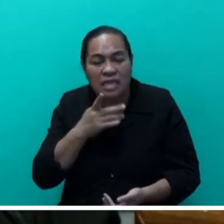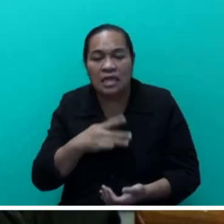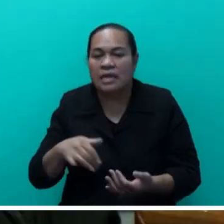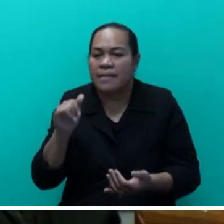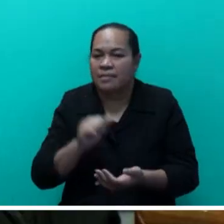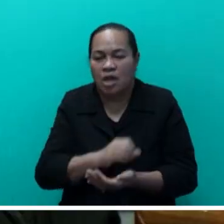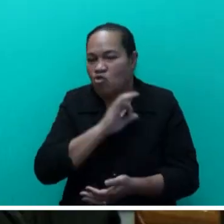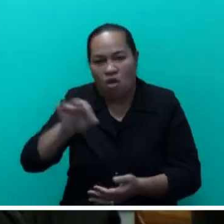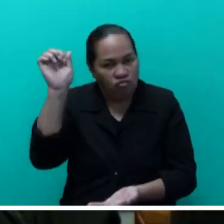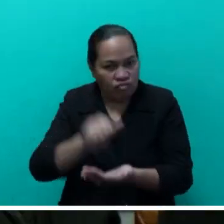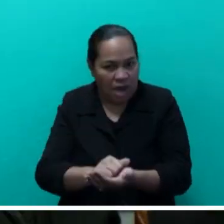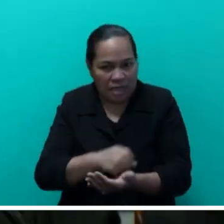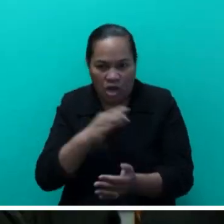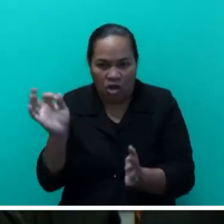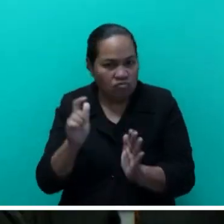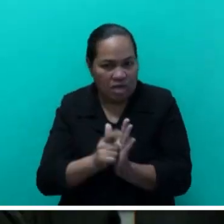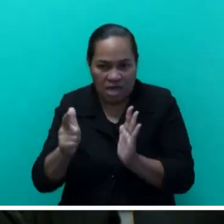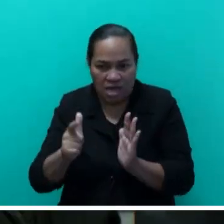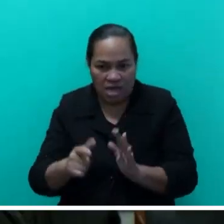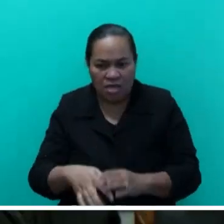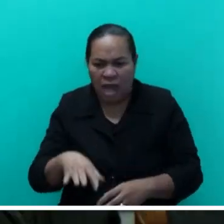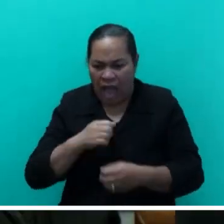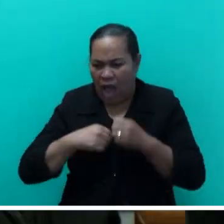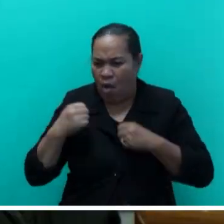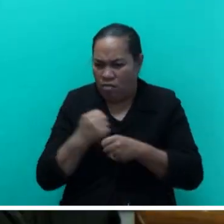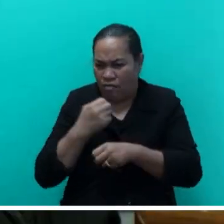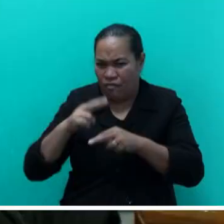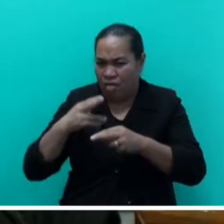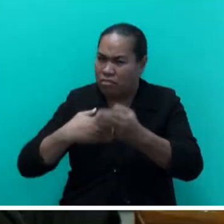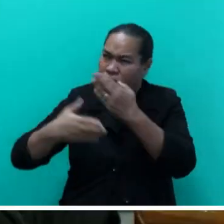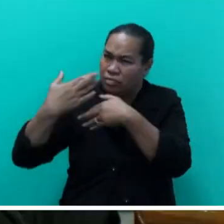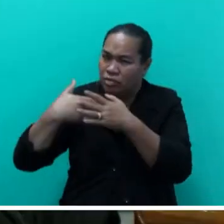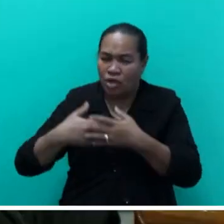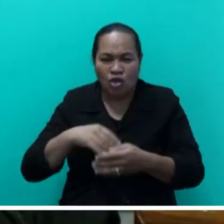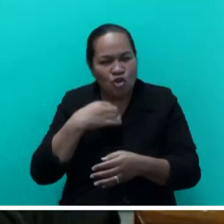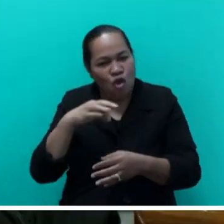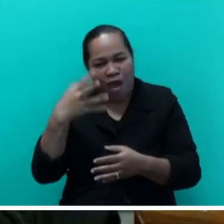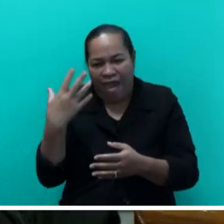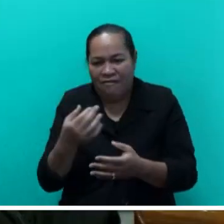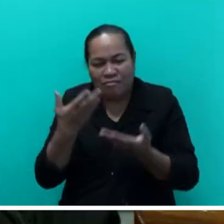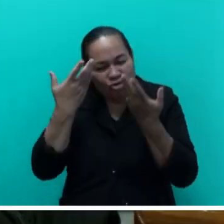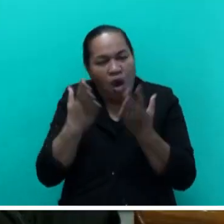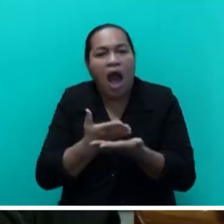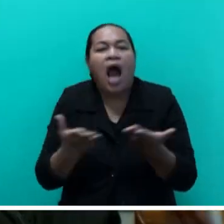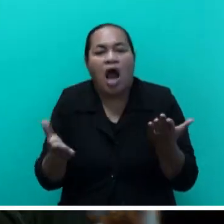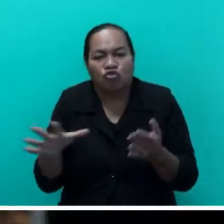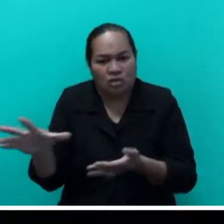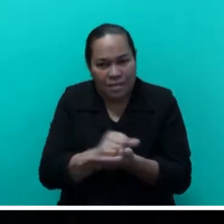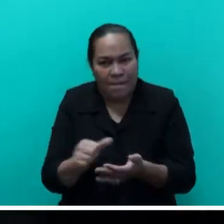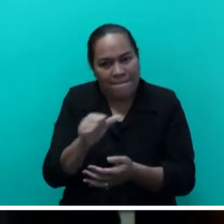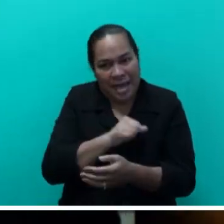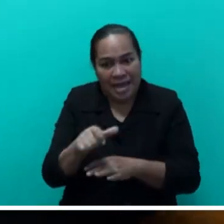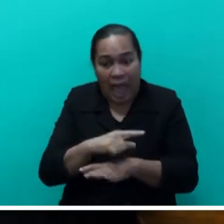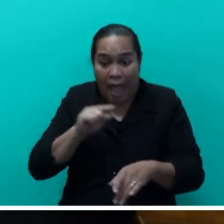illegal. Our forefathers and those before us, they didn't have any means to reclaim that land. But this scheme is